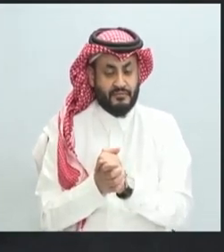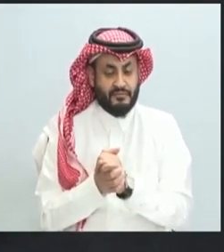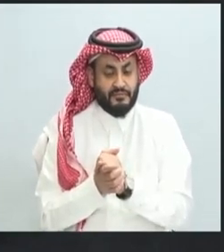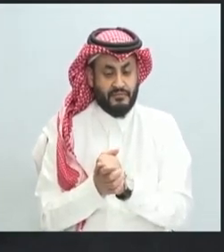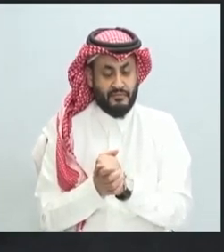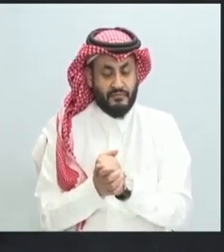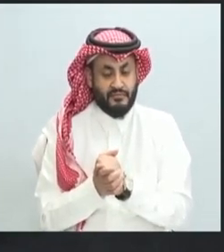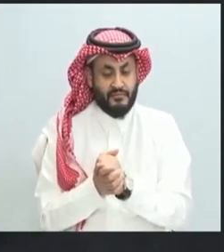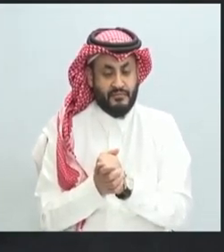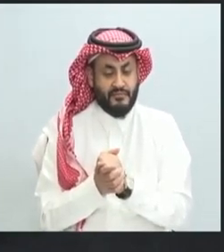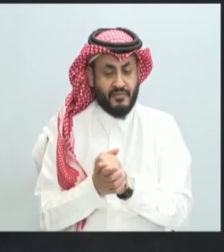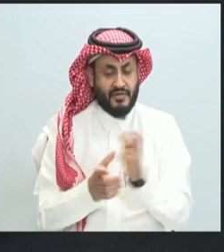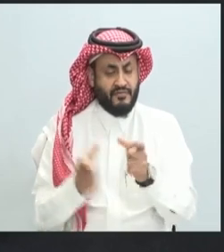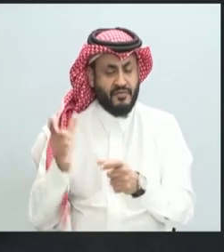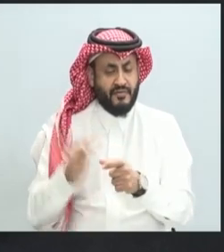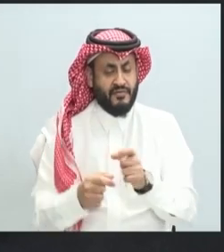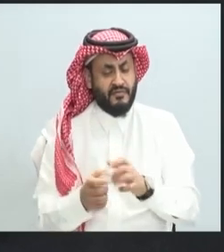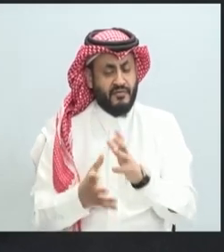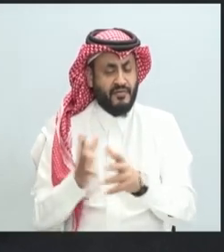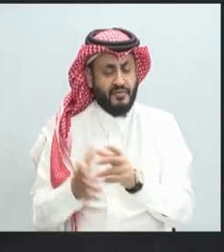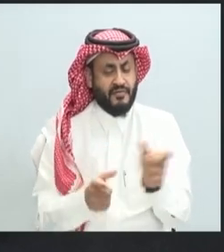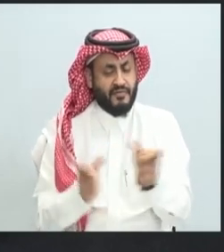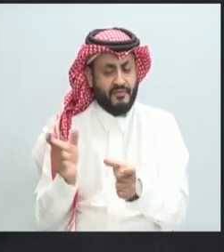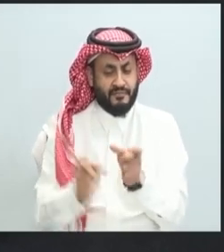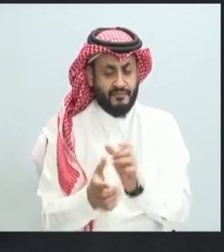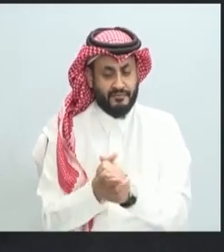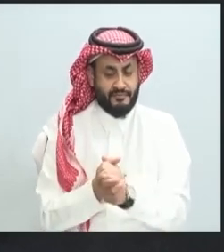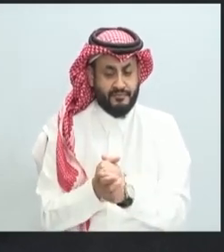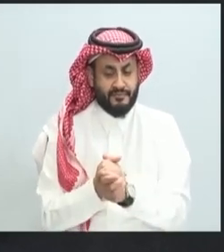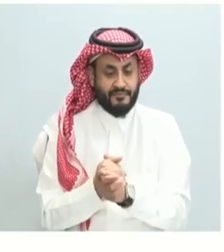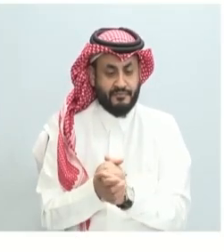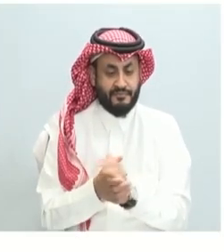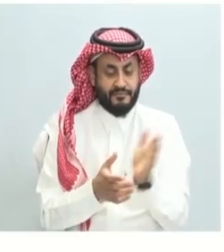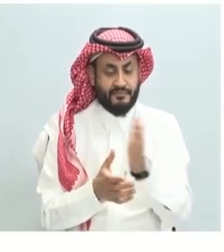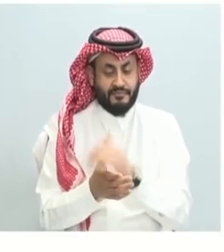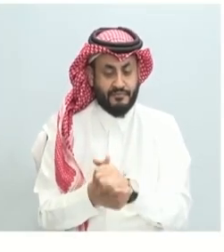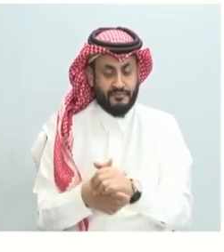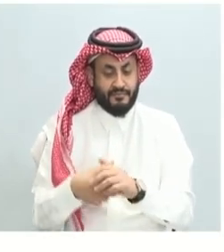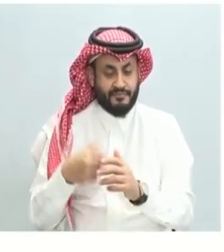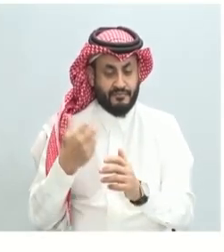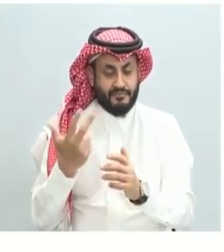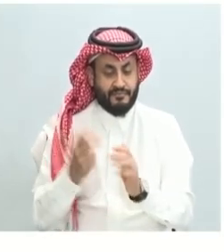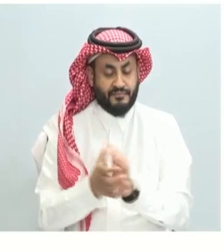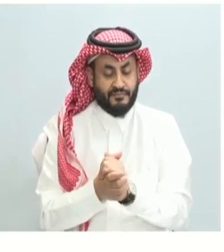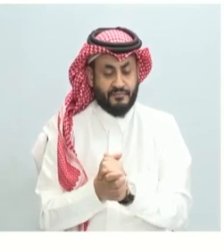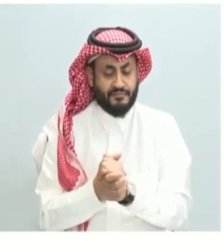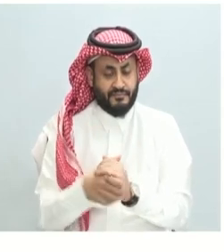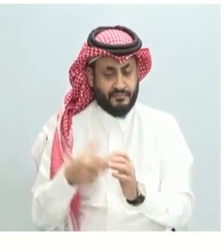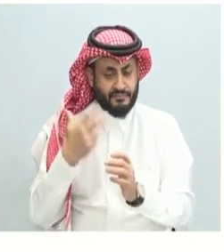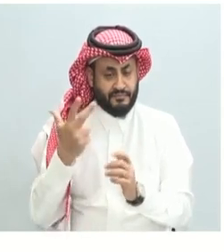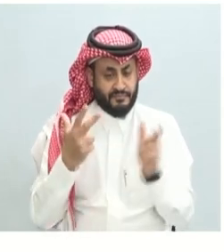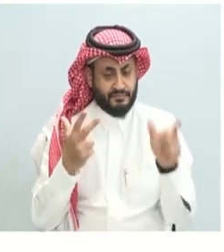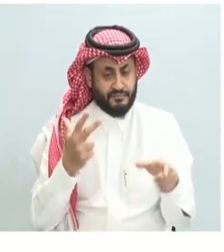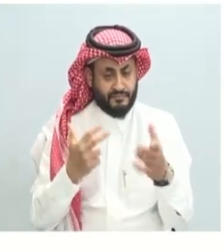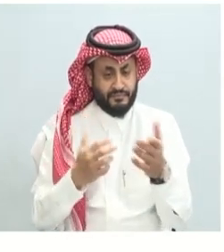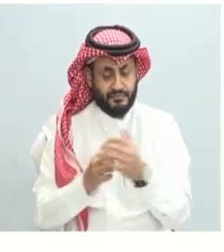use these adjectives and these words. And also, the other person, which